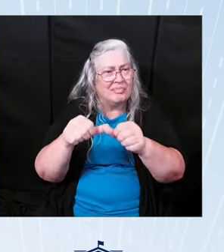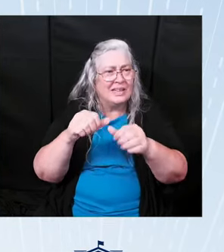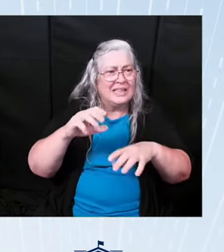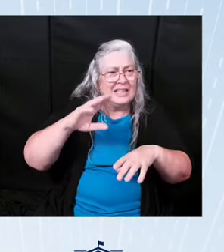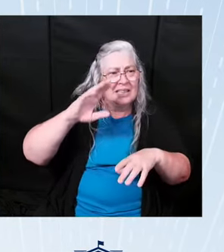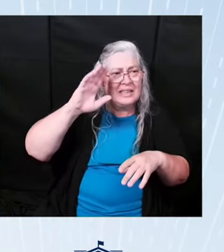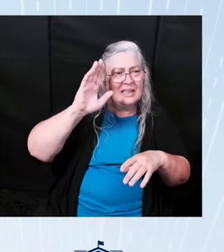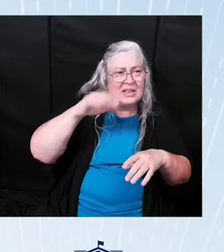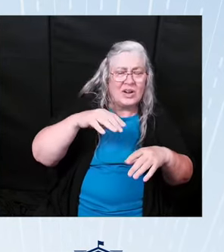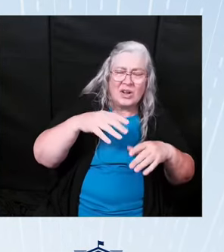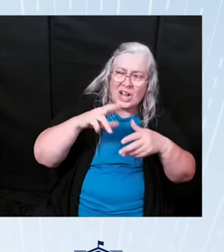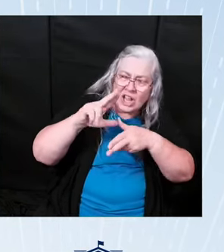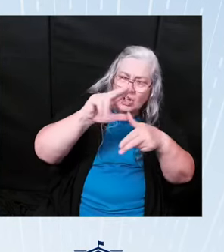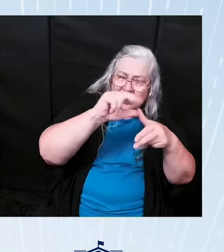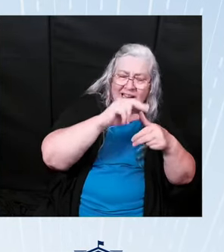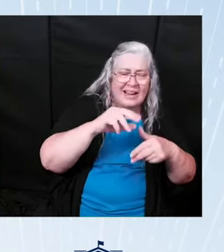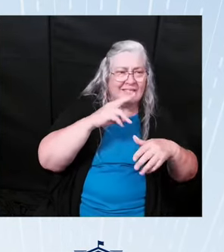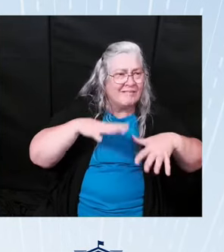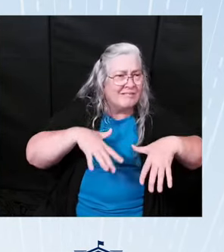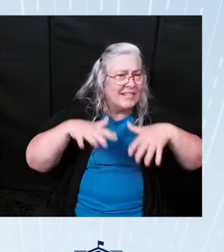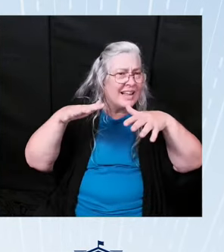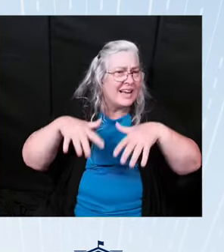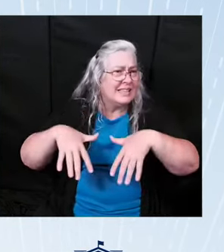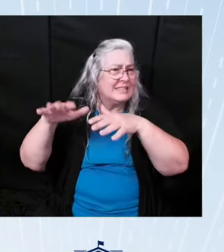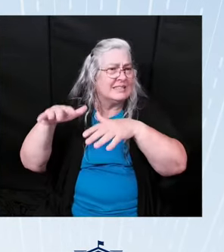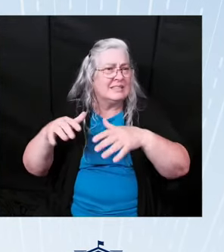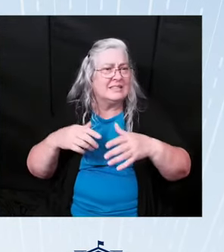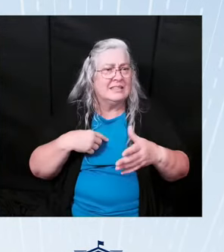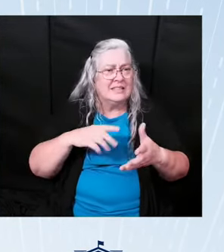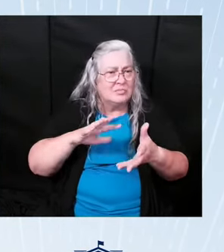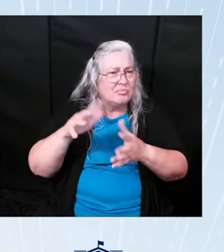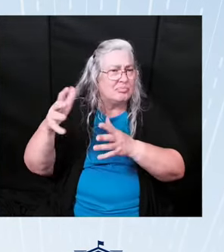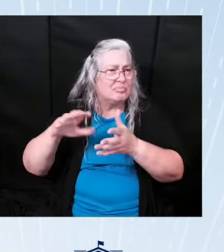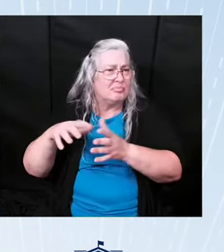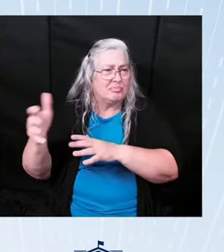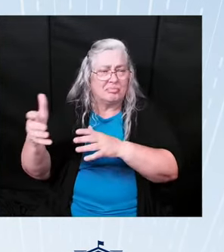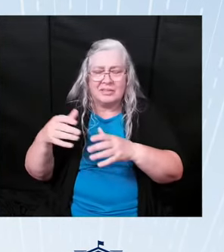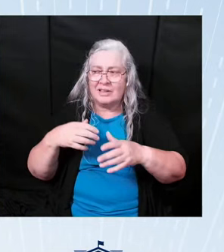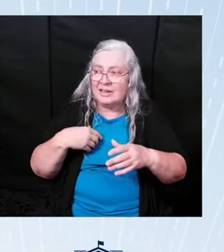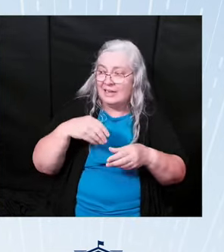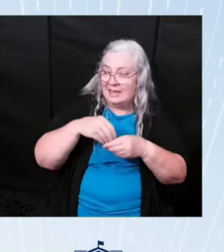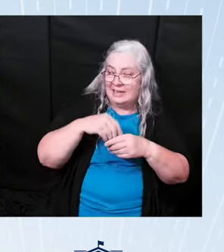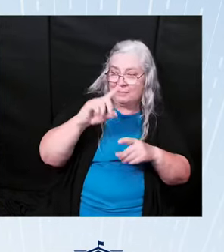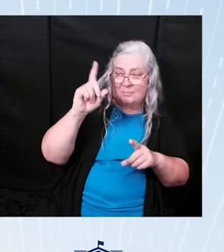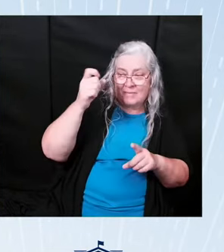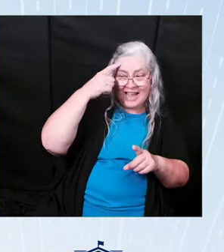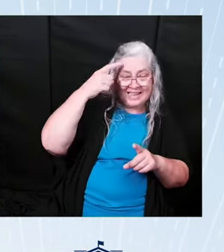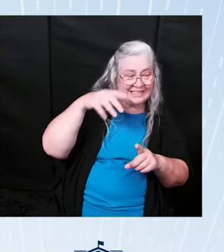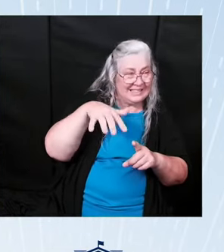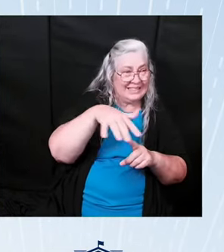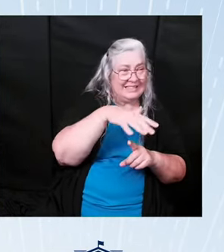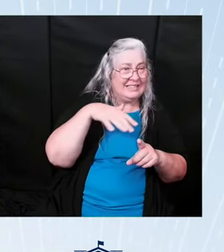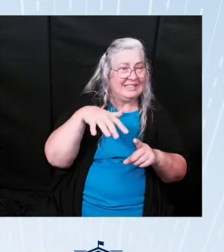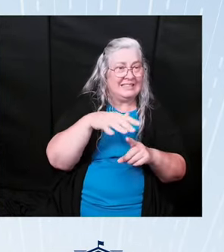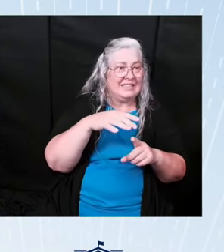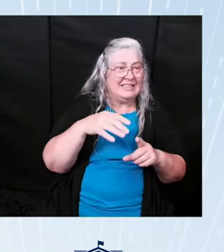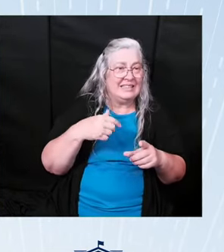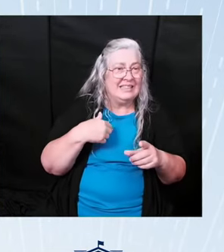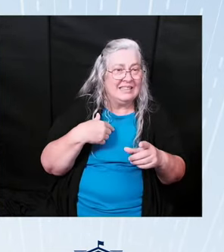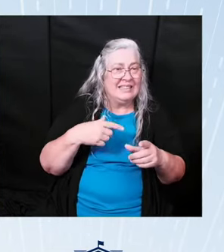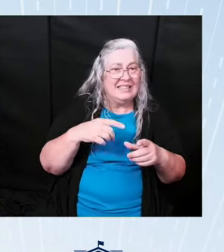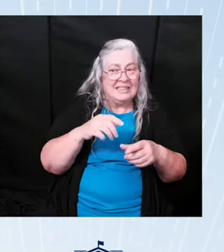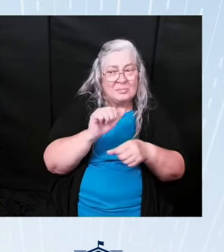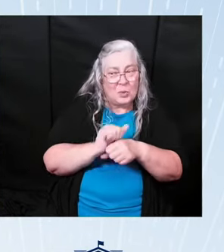at about 75% renewable energy for our local use, our government use. We're electrifying our fleet and